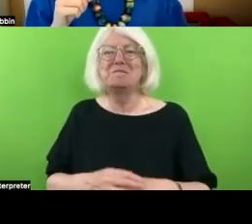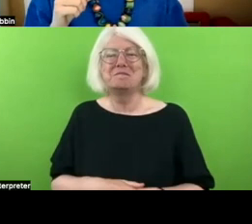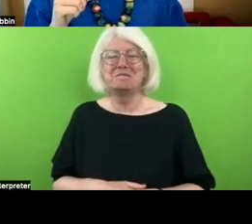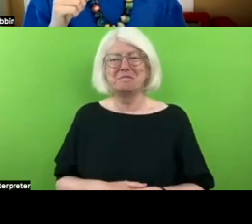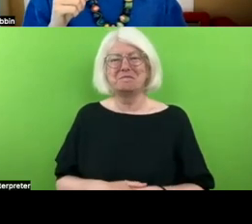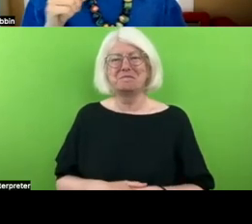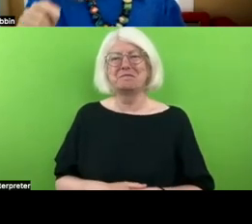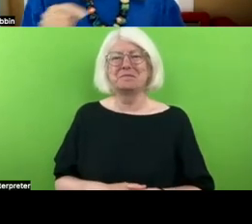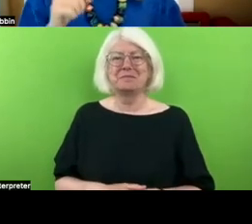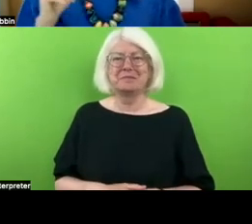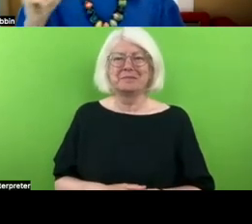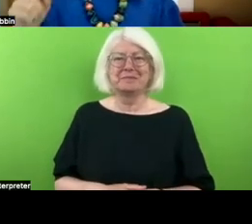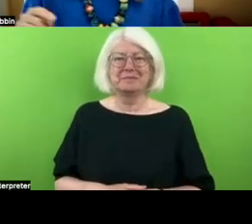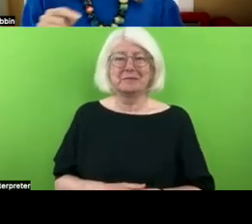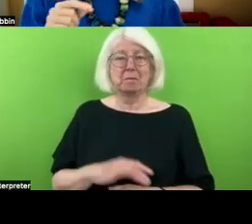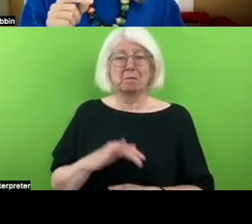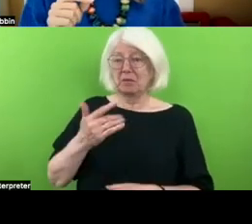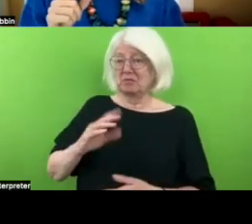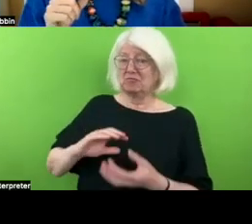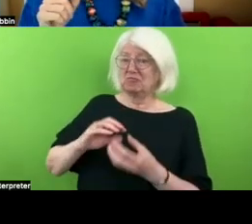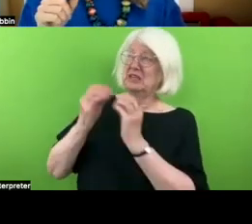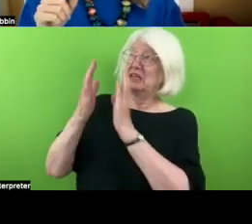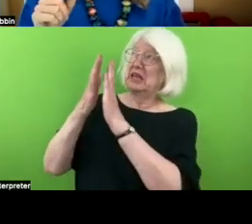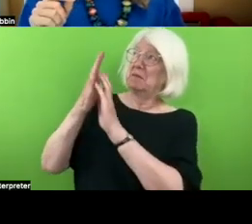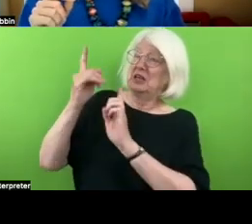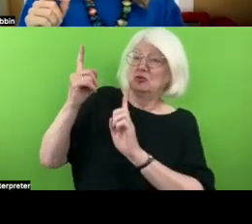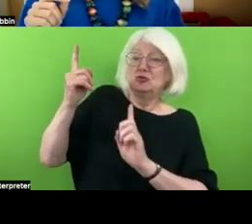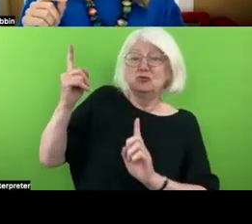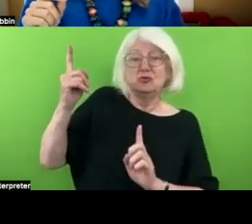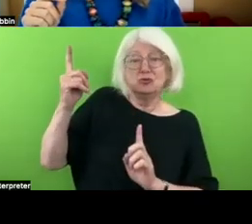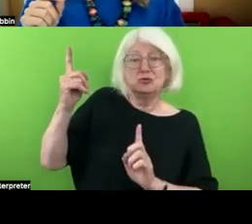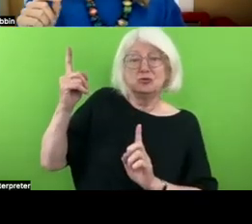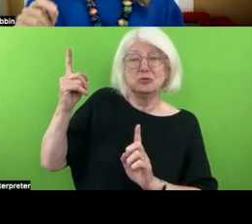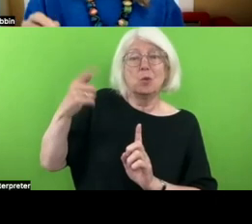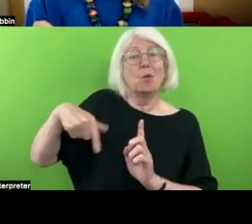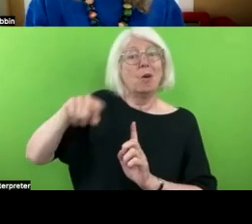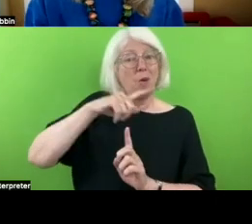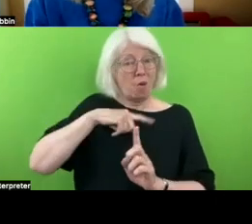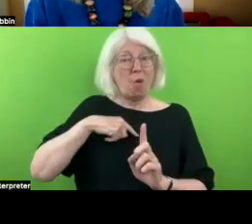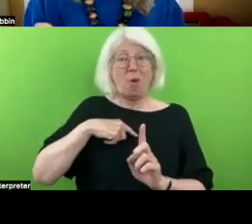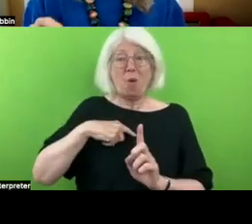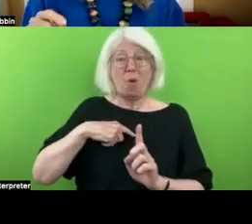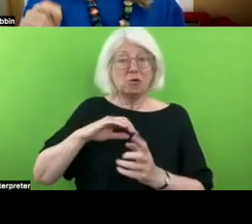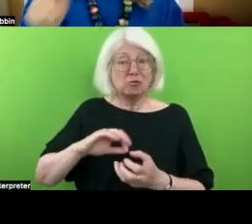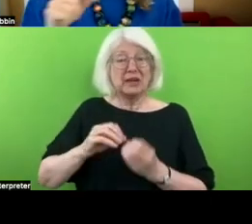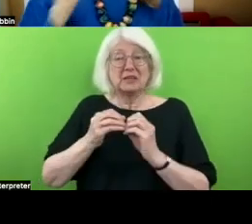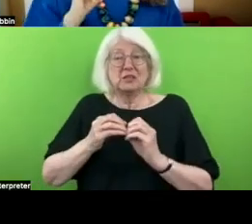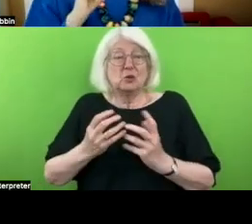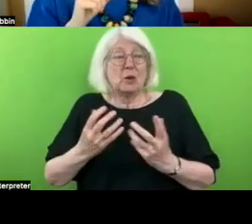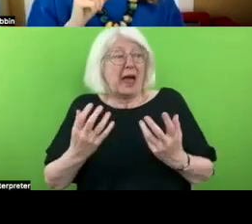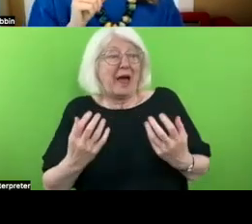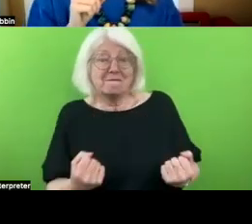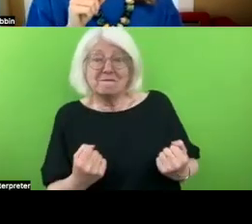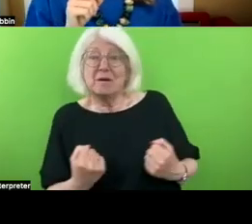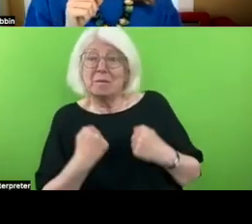perhaps being created in the image of God, we all are created therefore to have power, and how might that